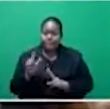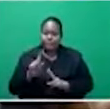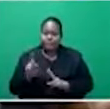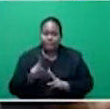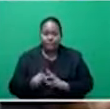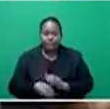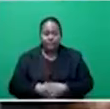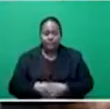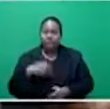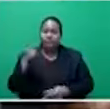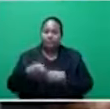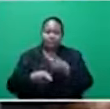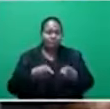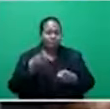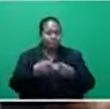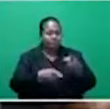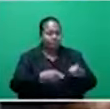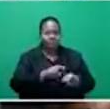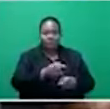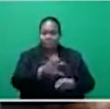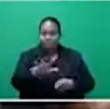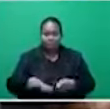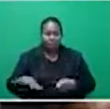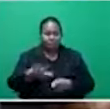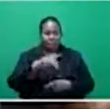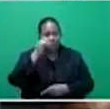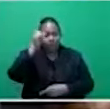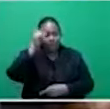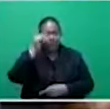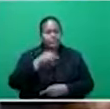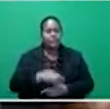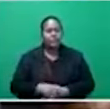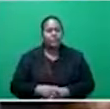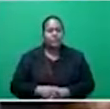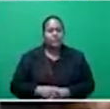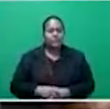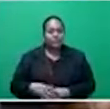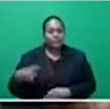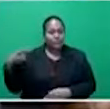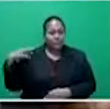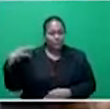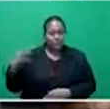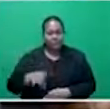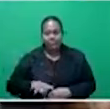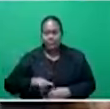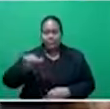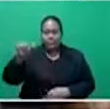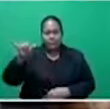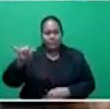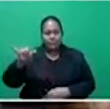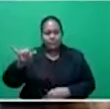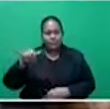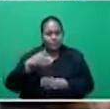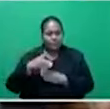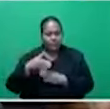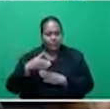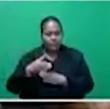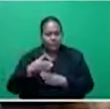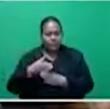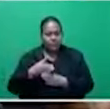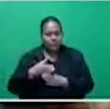insulted every single Fijian that has applied to go overseas in the Pacific Labour Scheme, has insulted